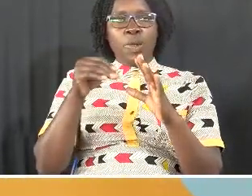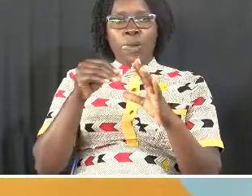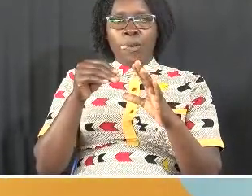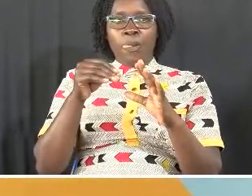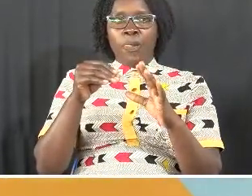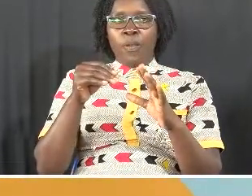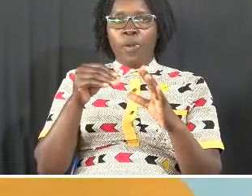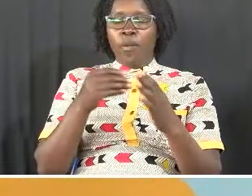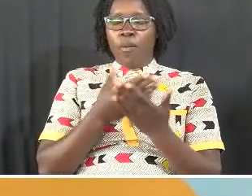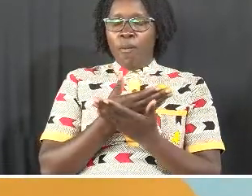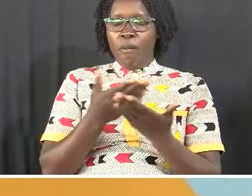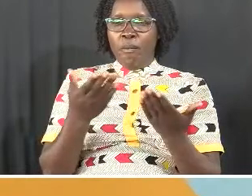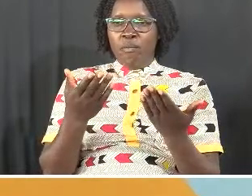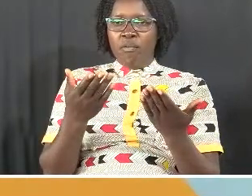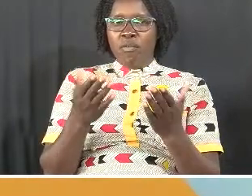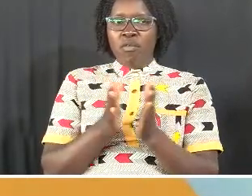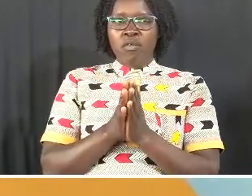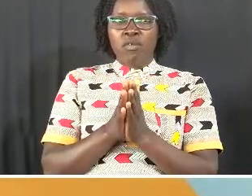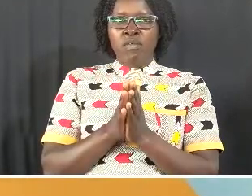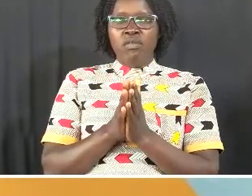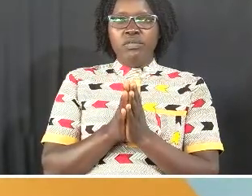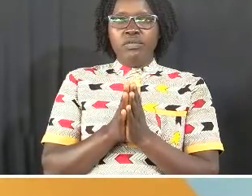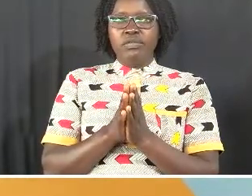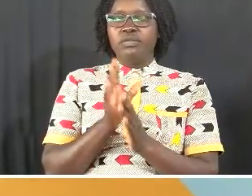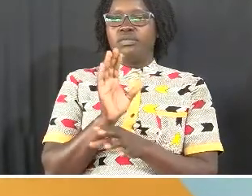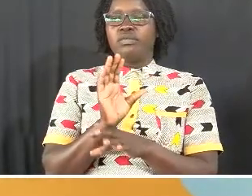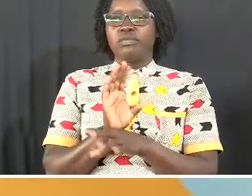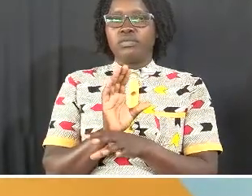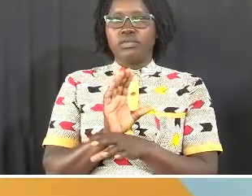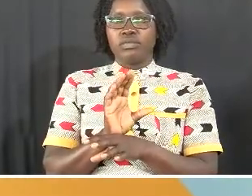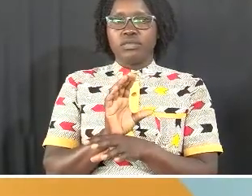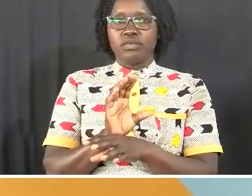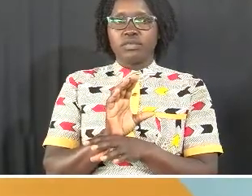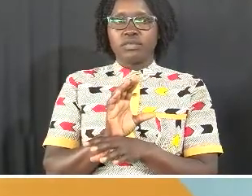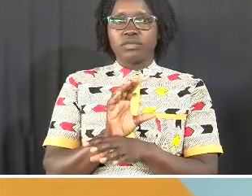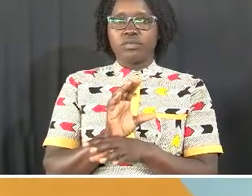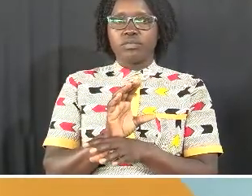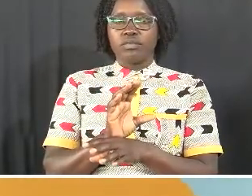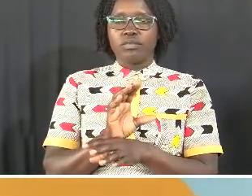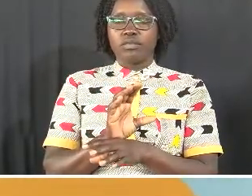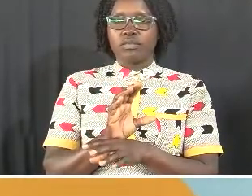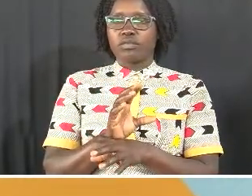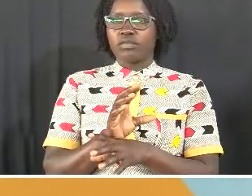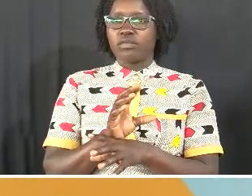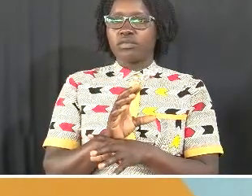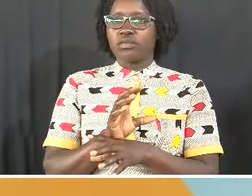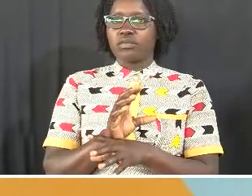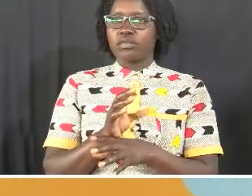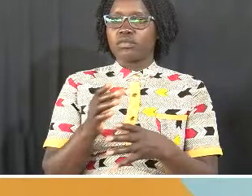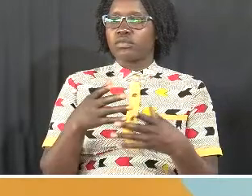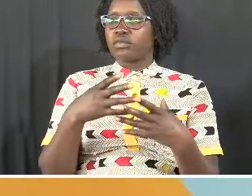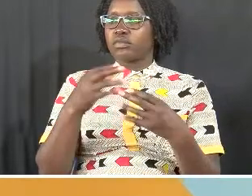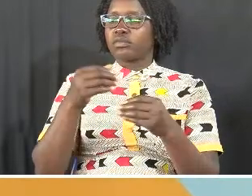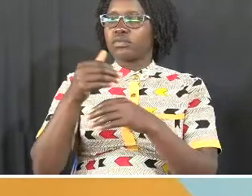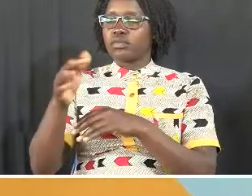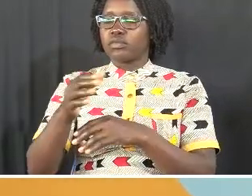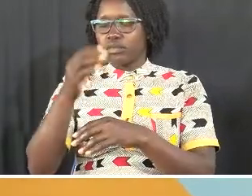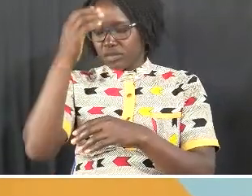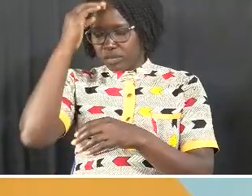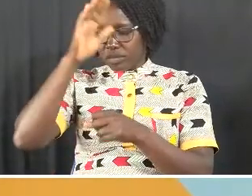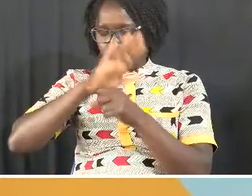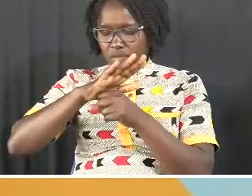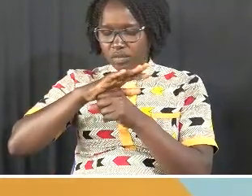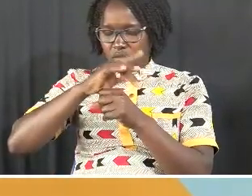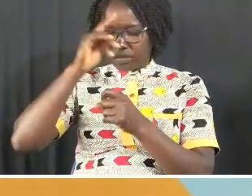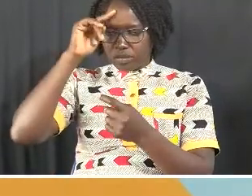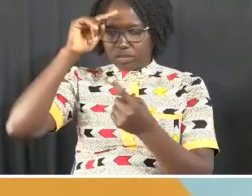are church members, have done a lot in this church, finding themselves out of the kingdom. That's the objective